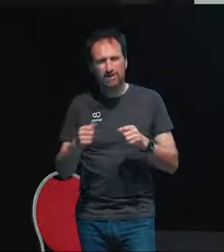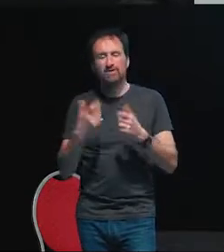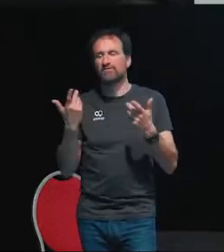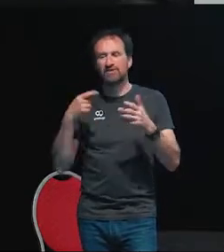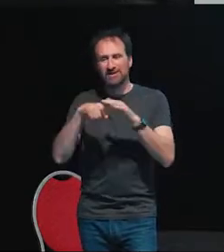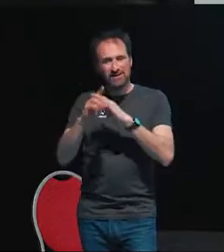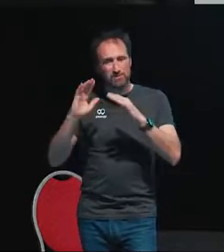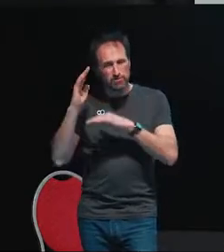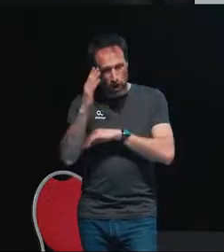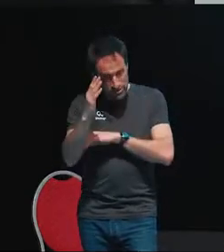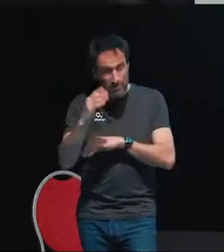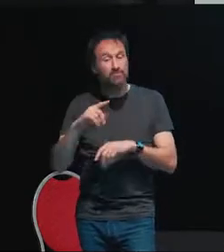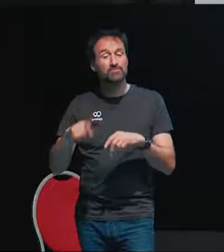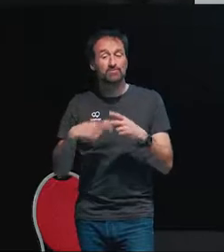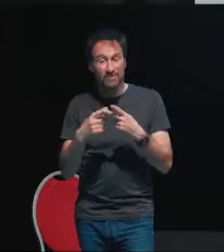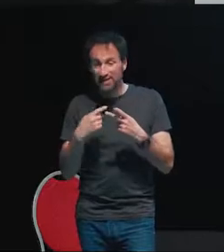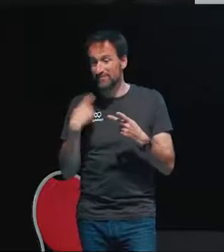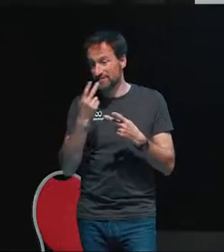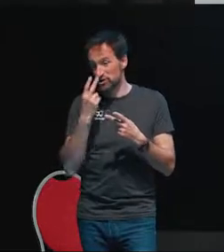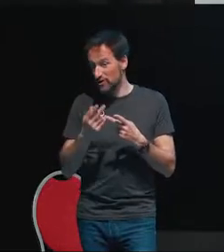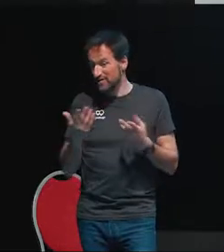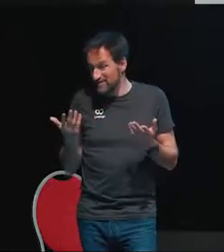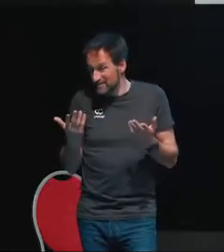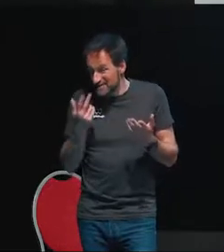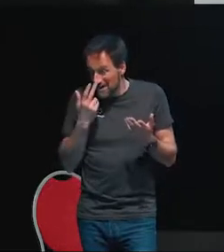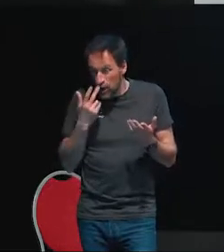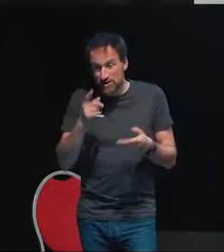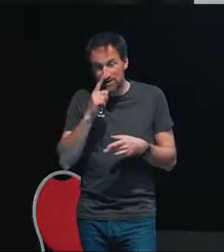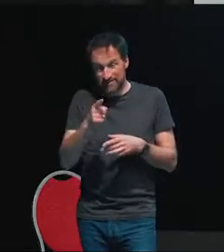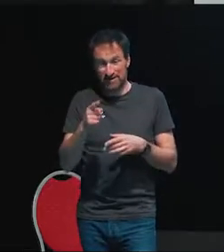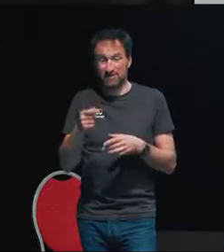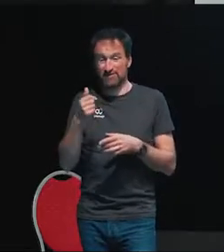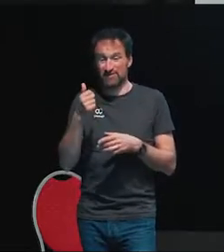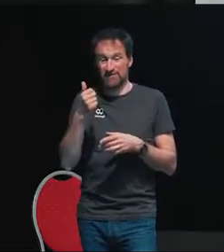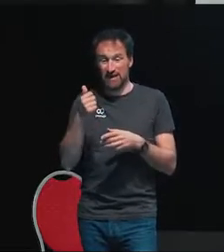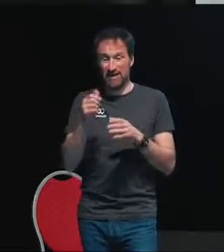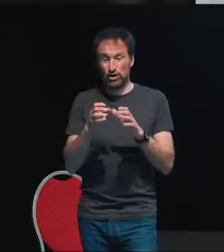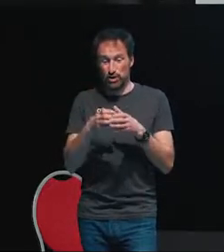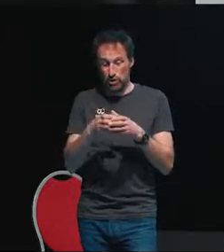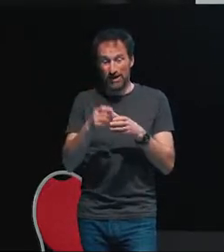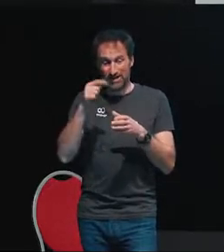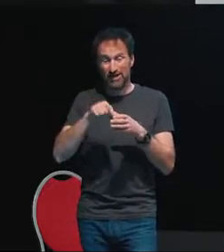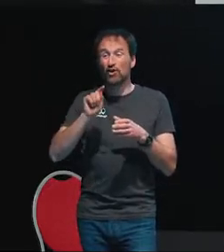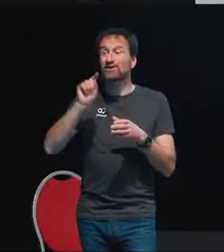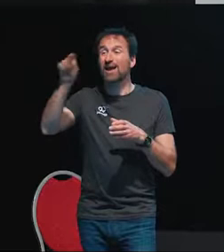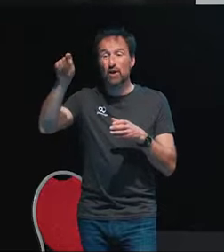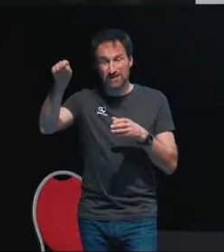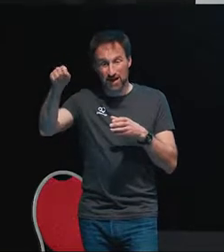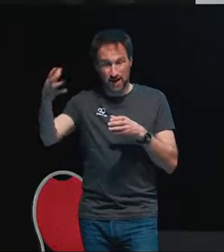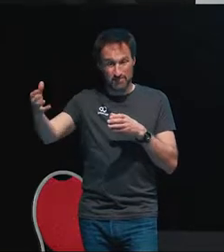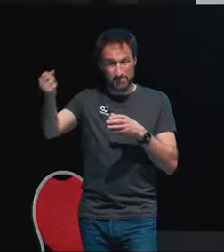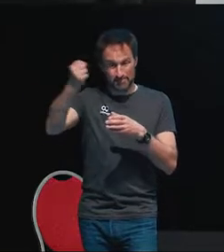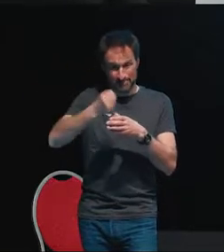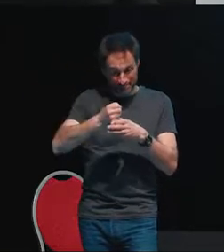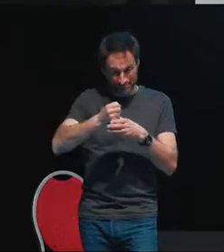browser then we're also going to look at what does it look like to bring in a component from somewhere else from from another server